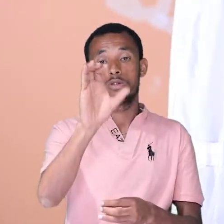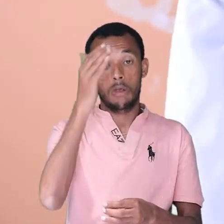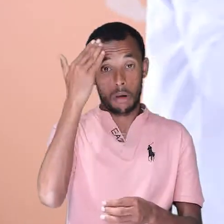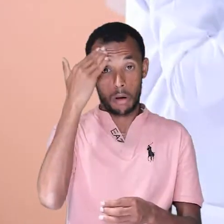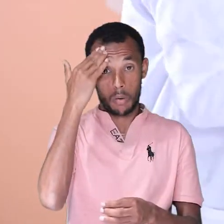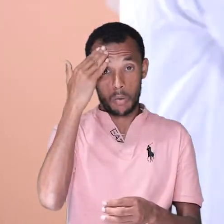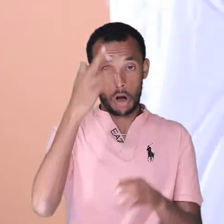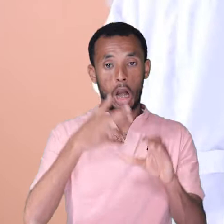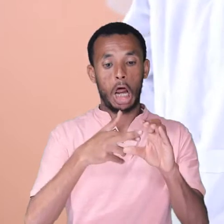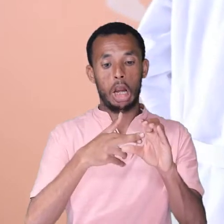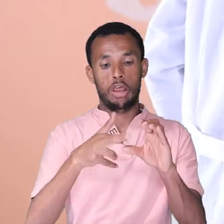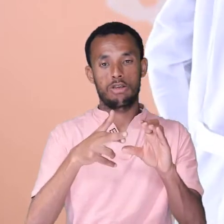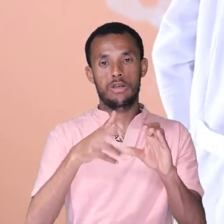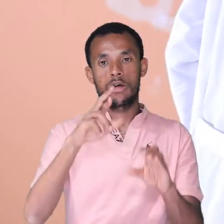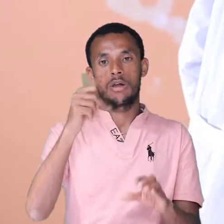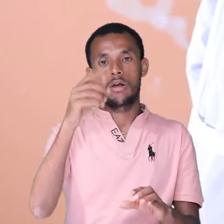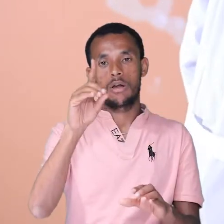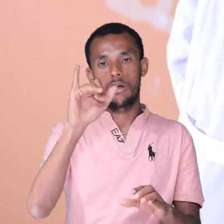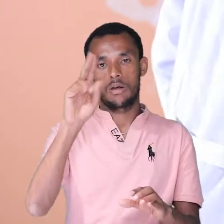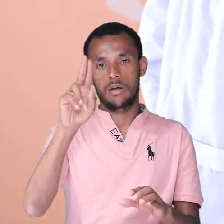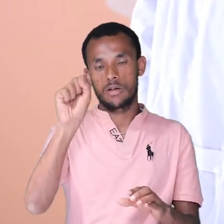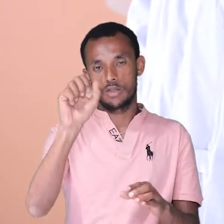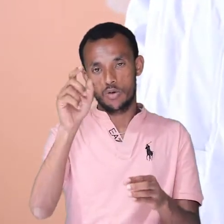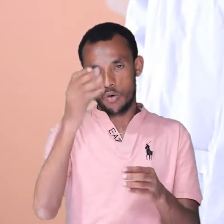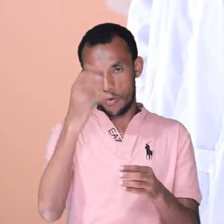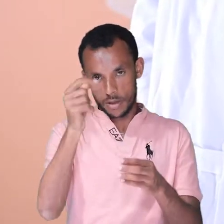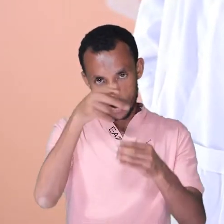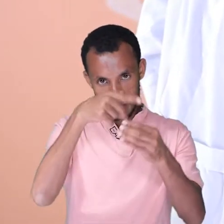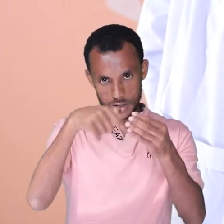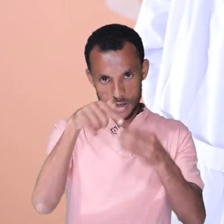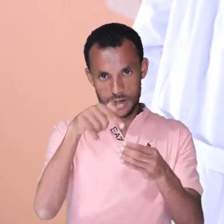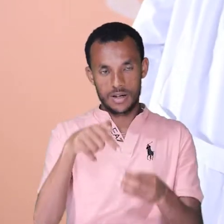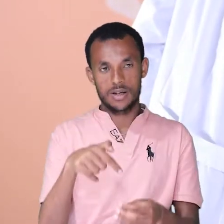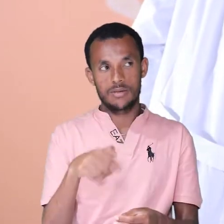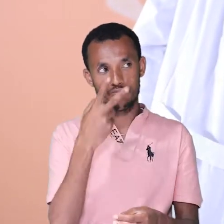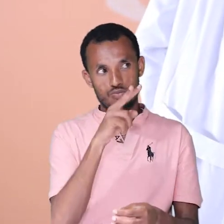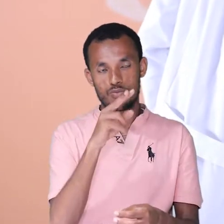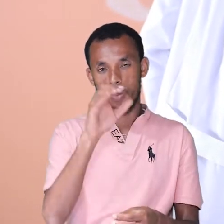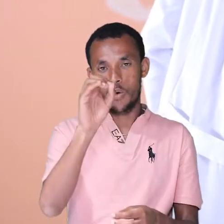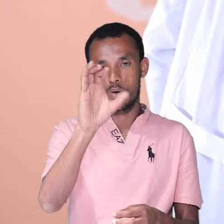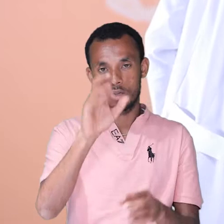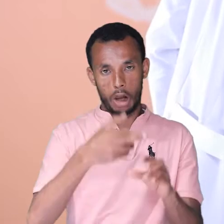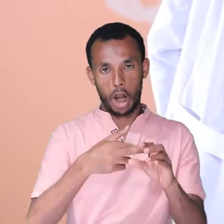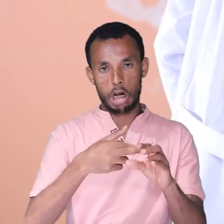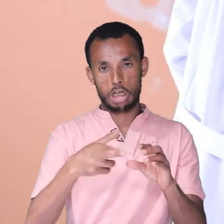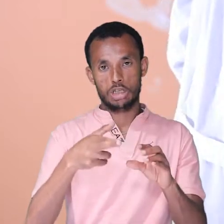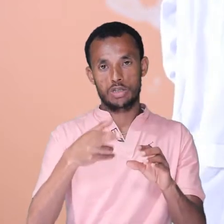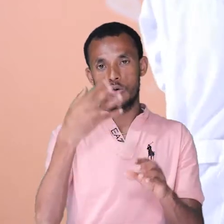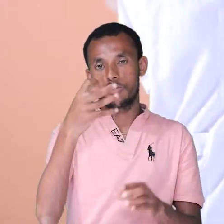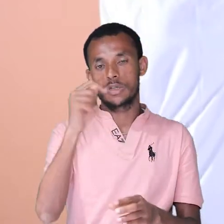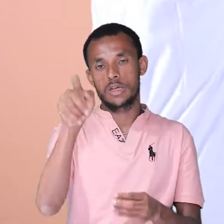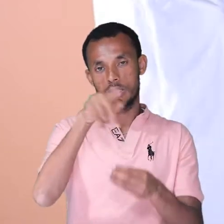as radius of this circle centered at center O. Here OC is radius of a